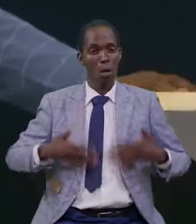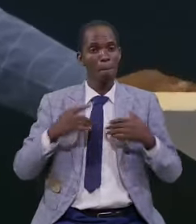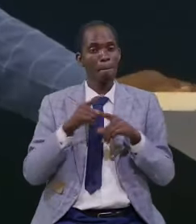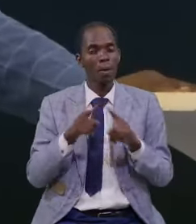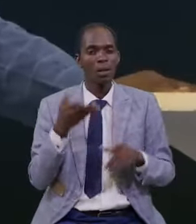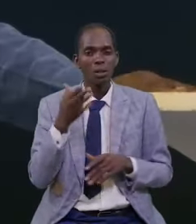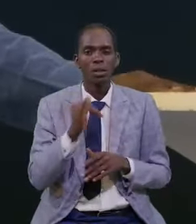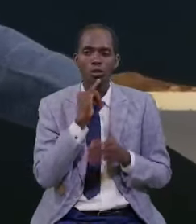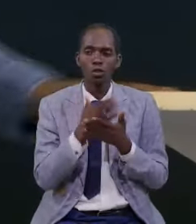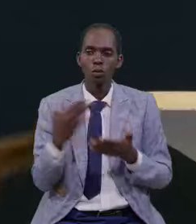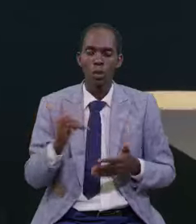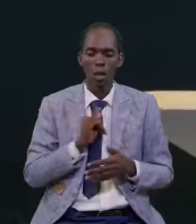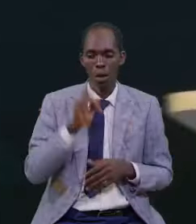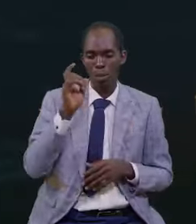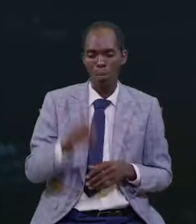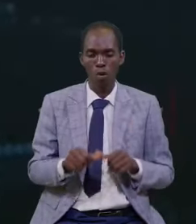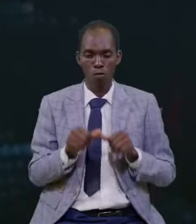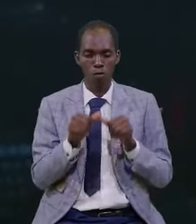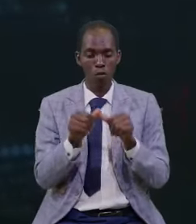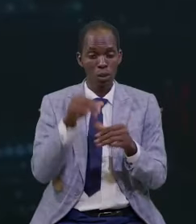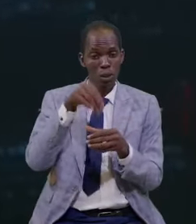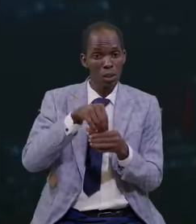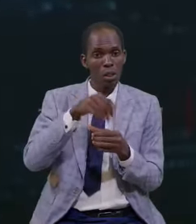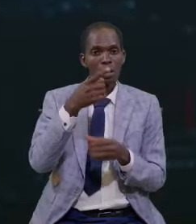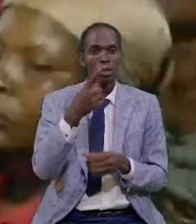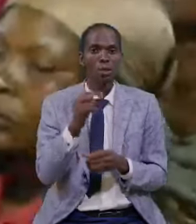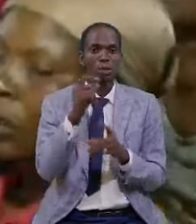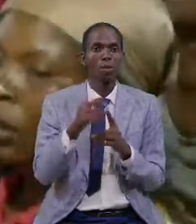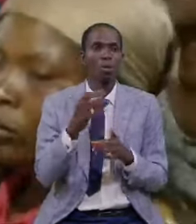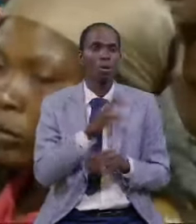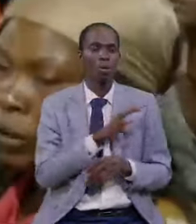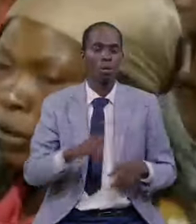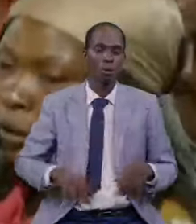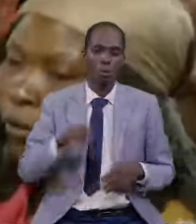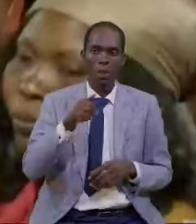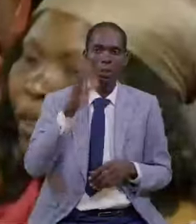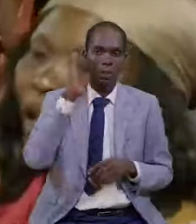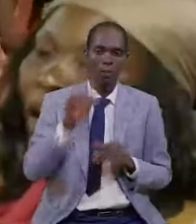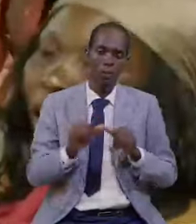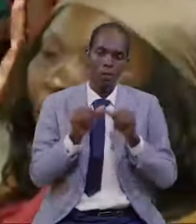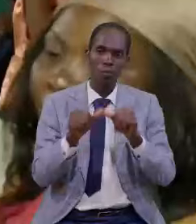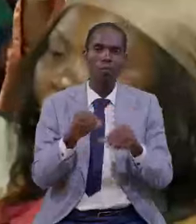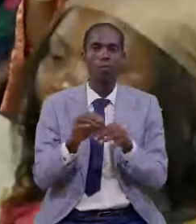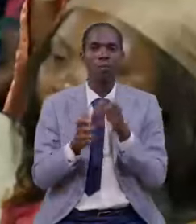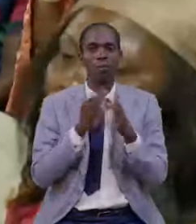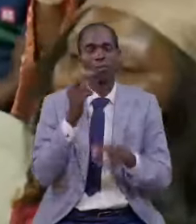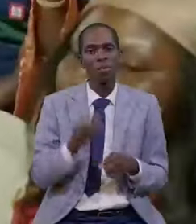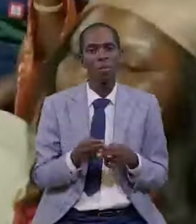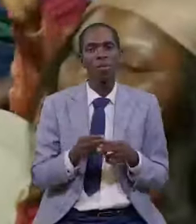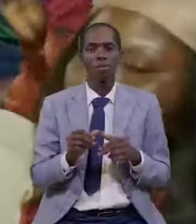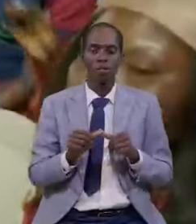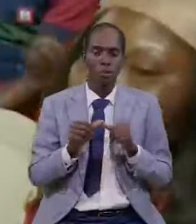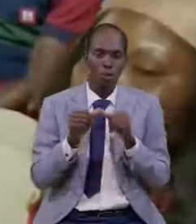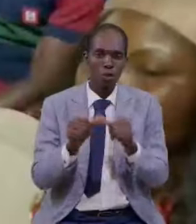continue in, the word of Christ. You will continue. If you continue in my